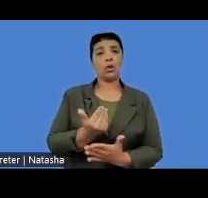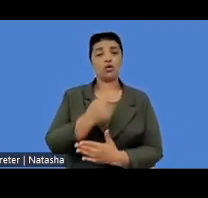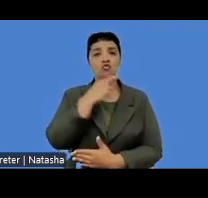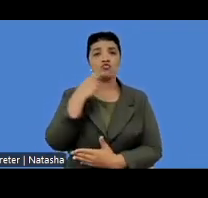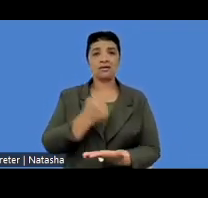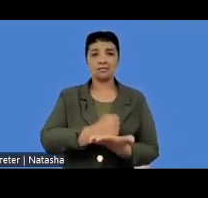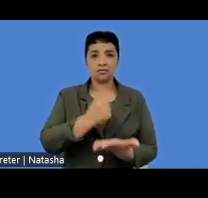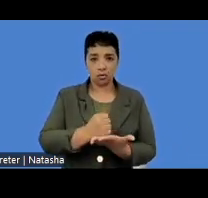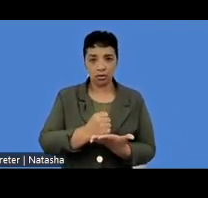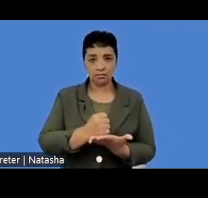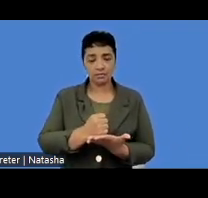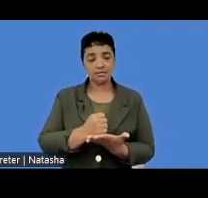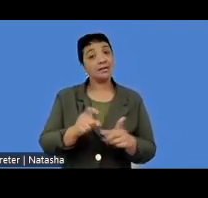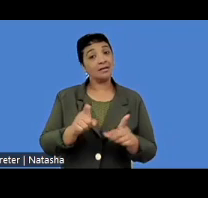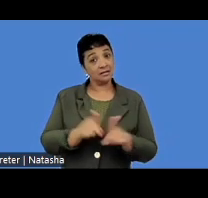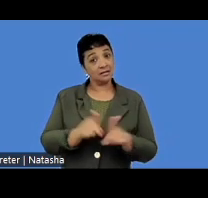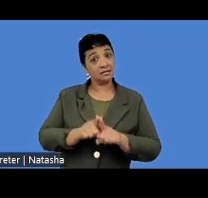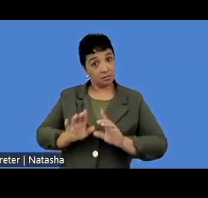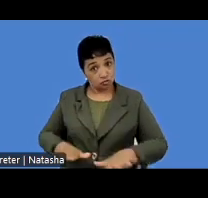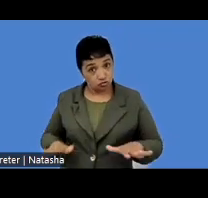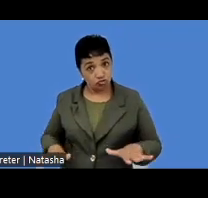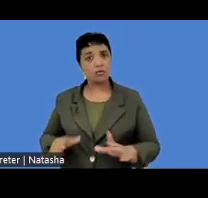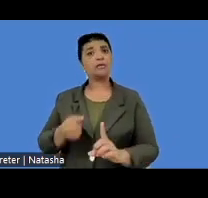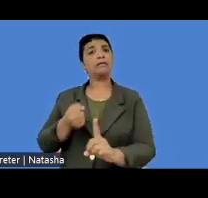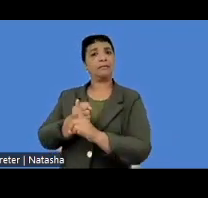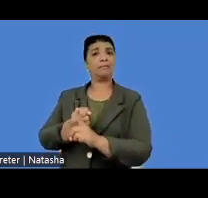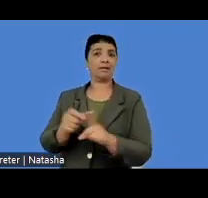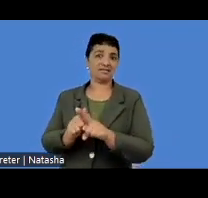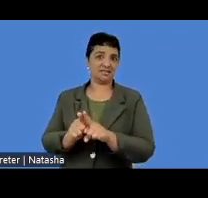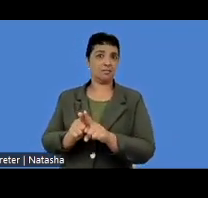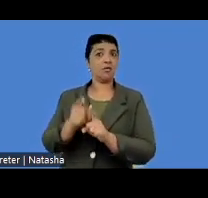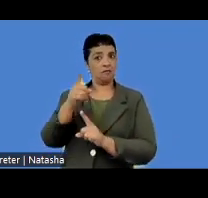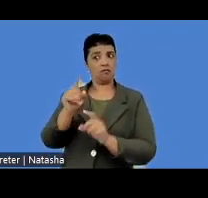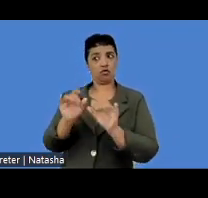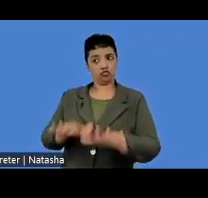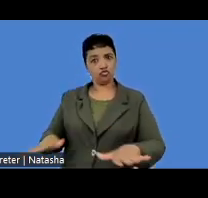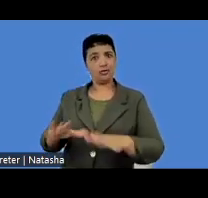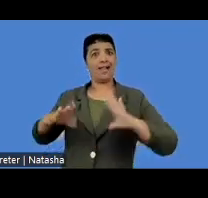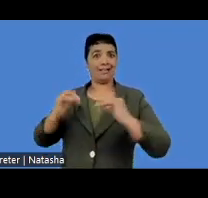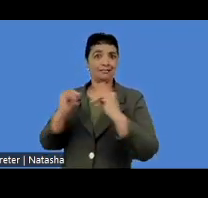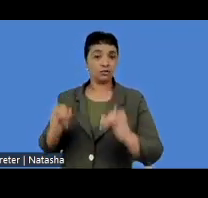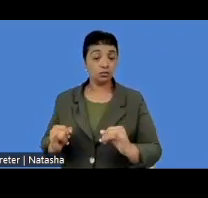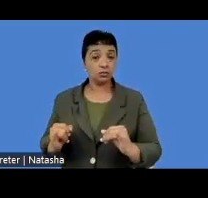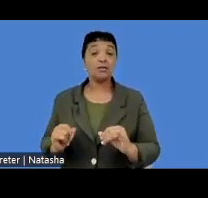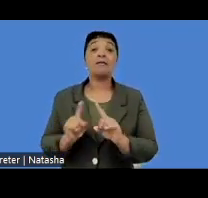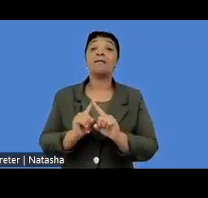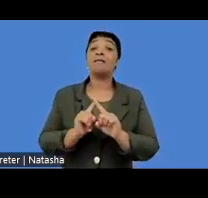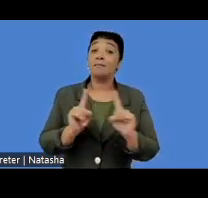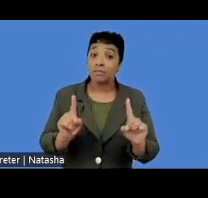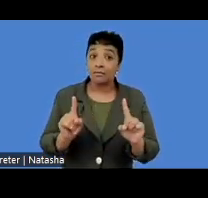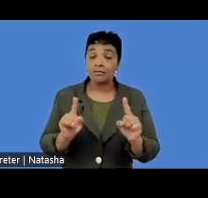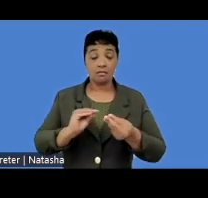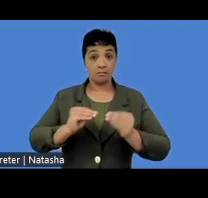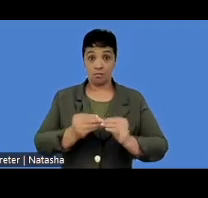popular also for Ukrainian children from boarding institutions. But for these children, the case is also that